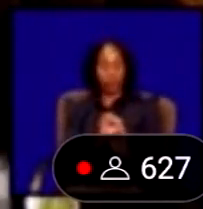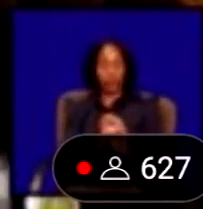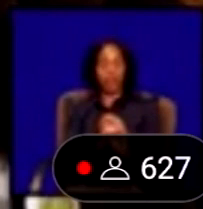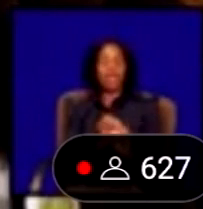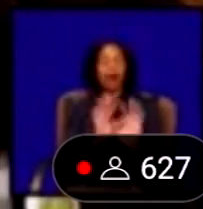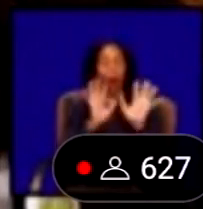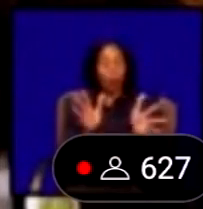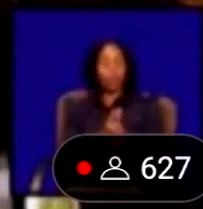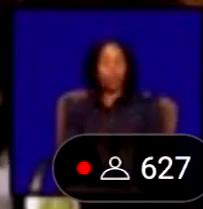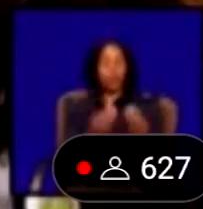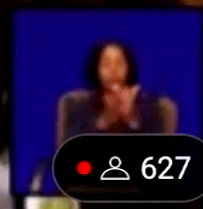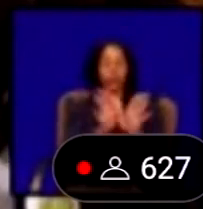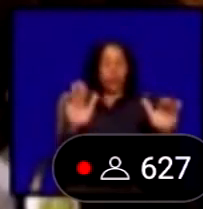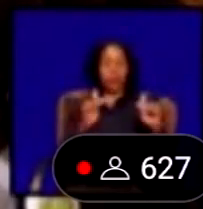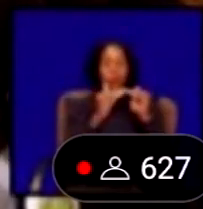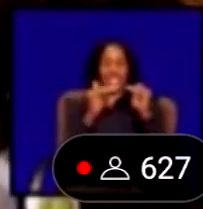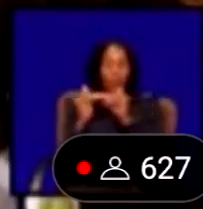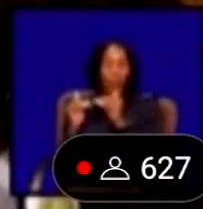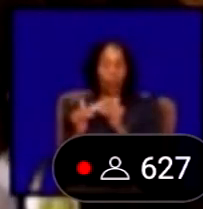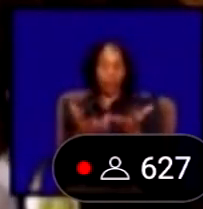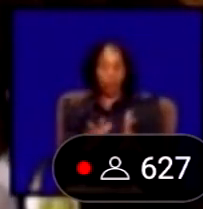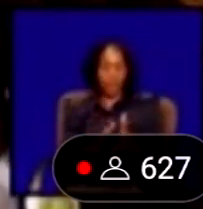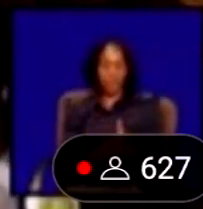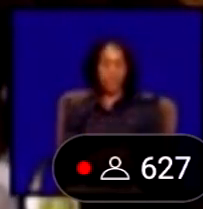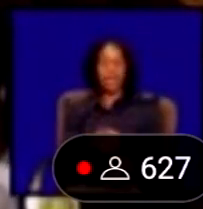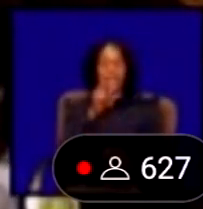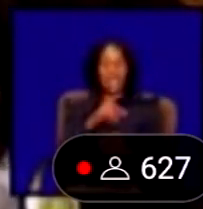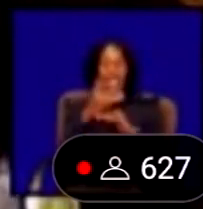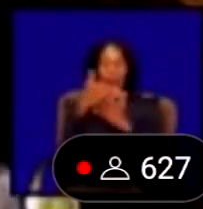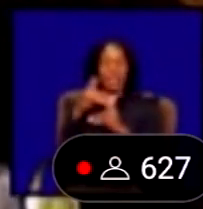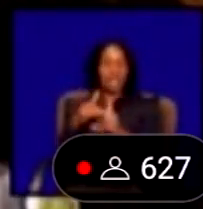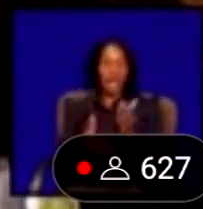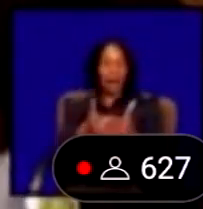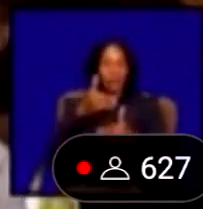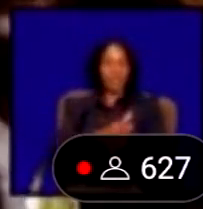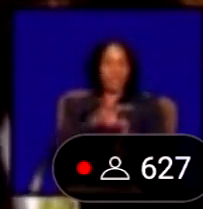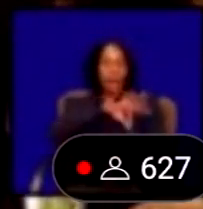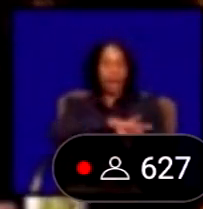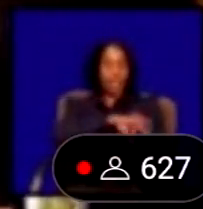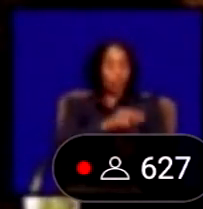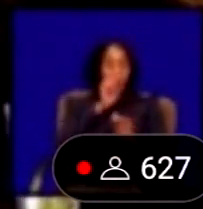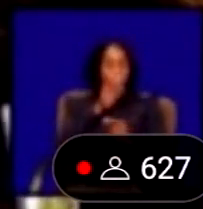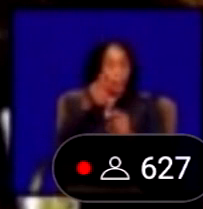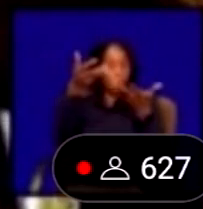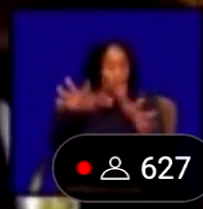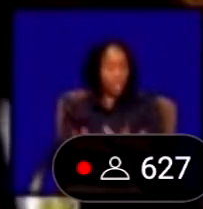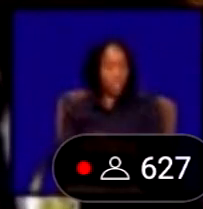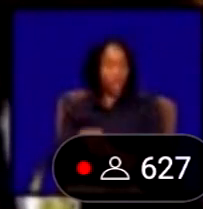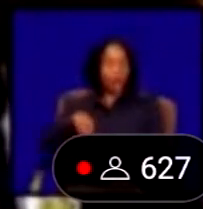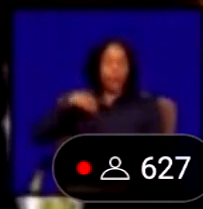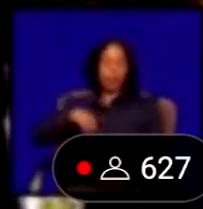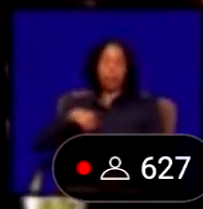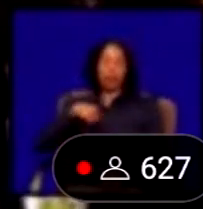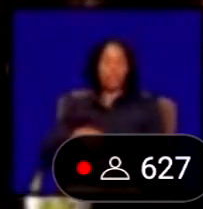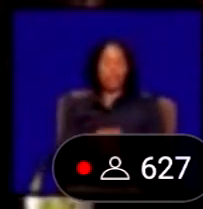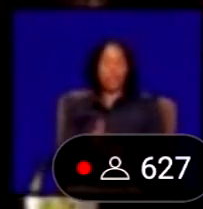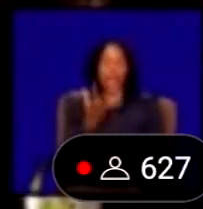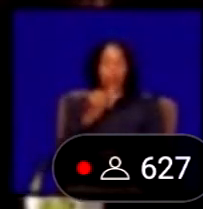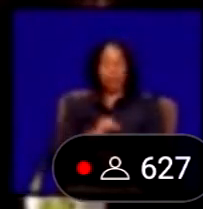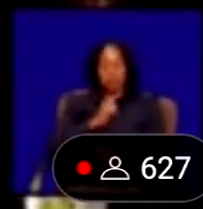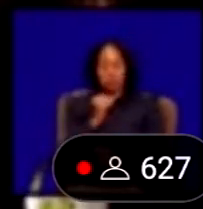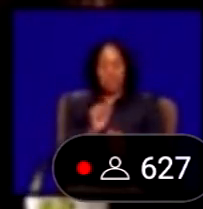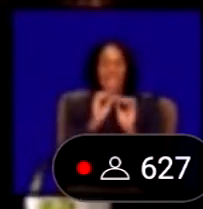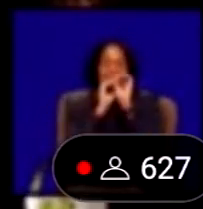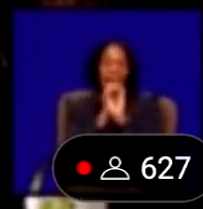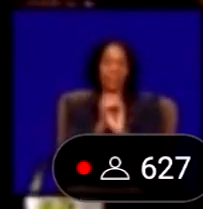budget is so limited that after paying salaries, municipalities are left with absolutely zero.